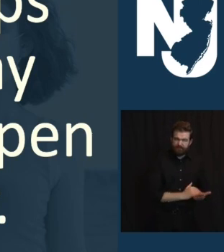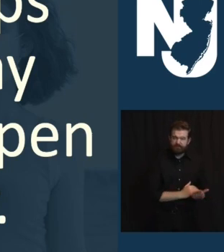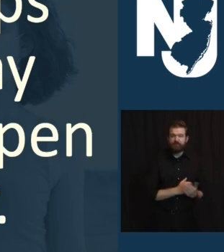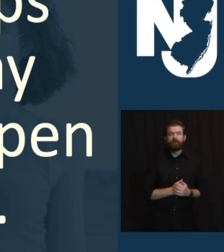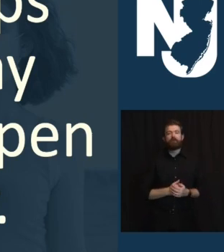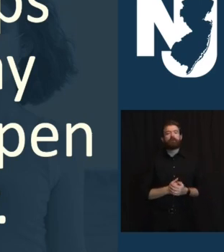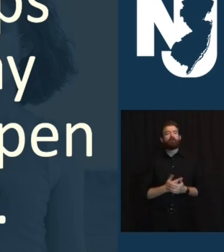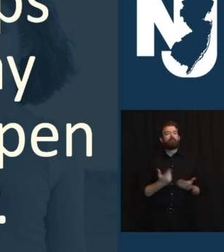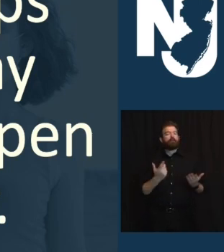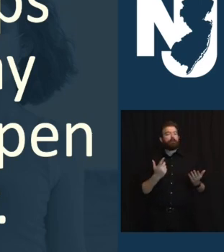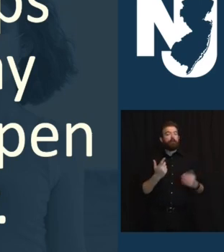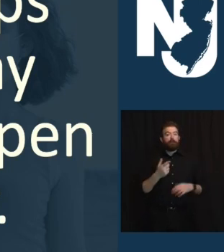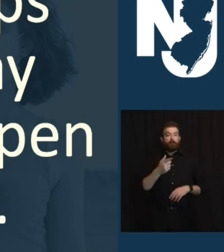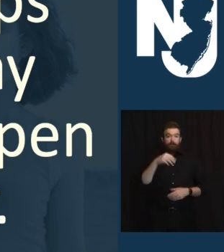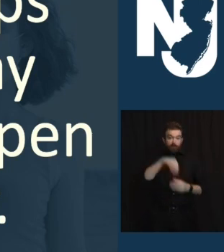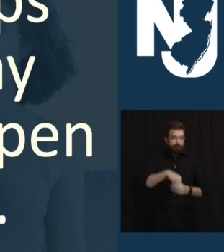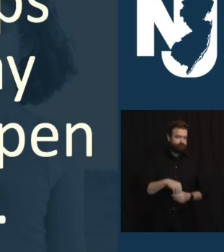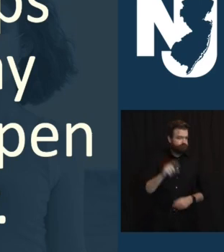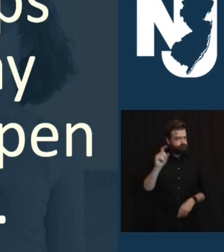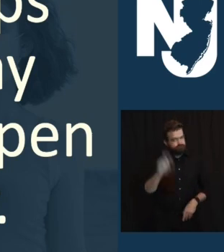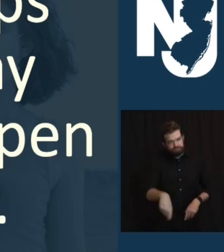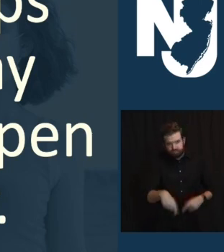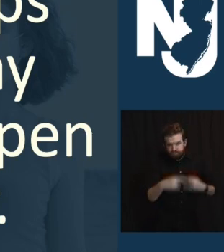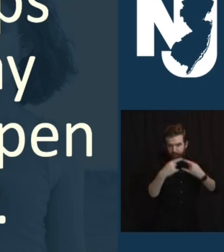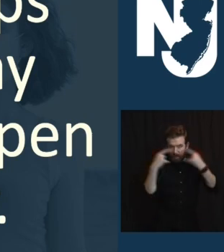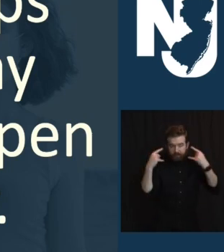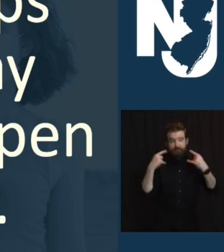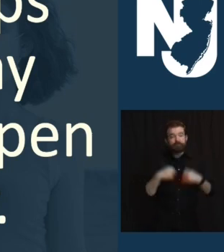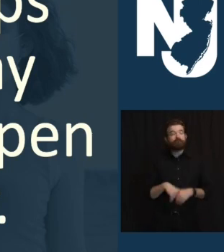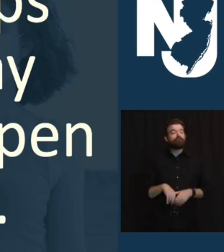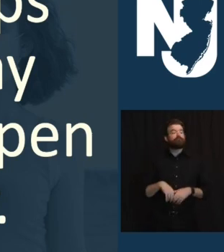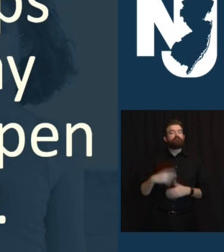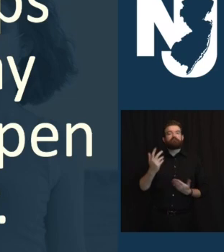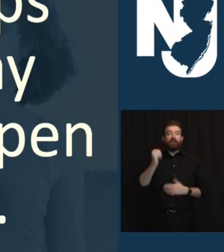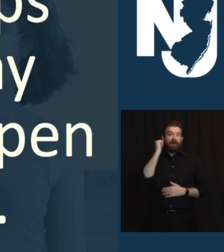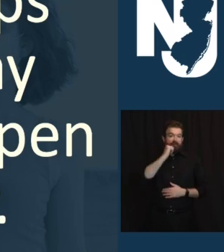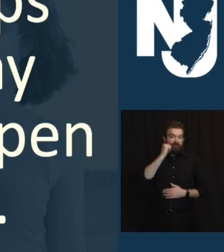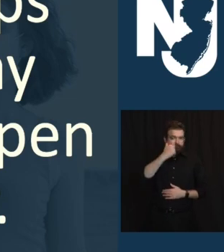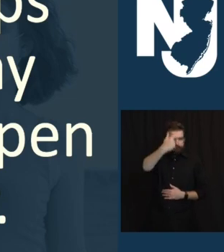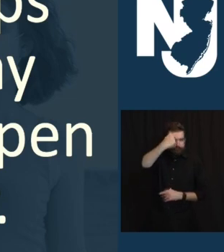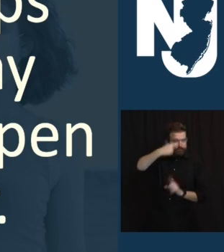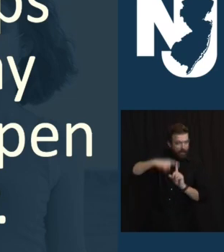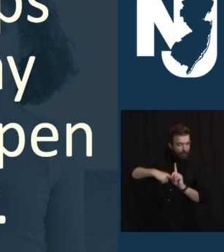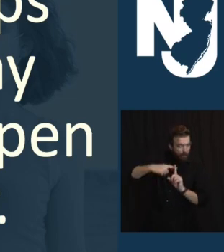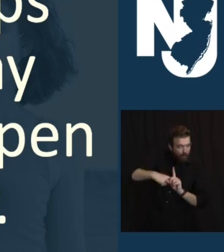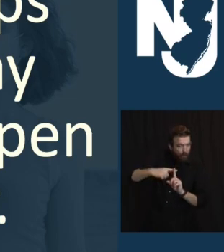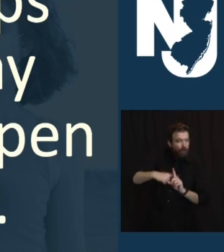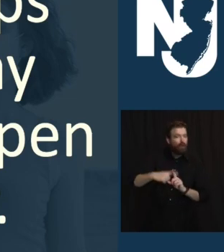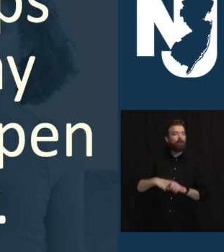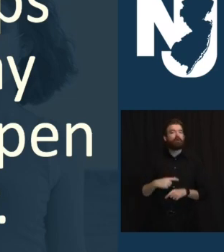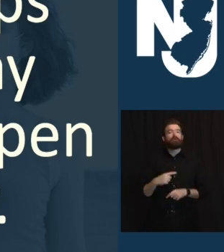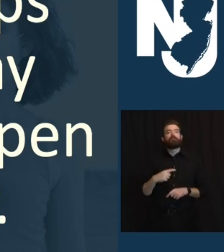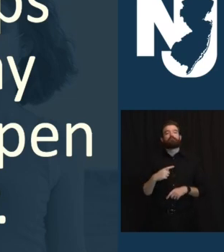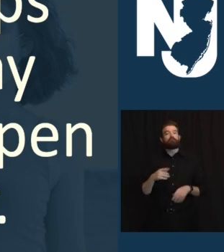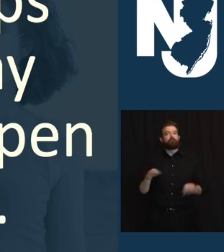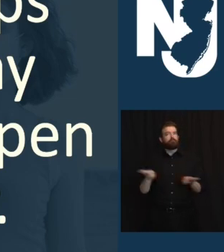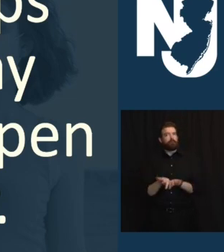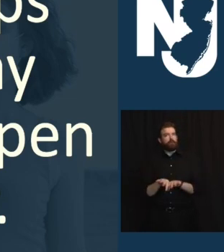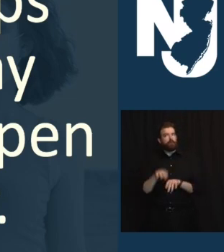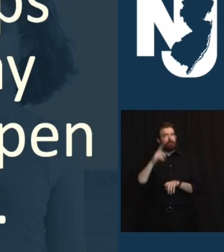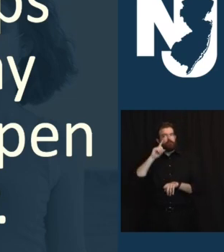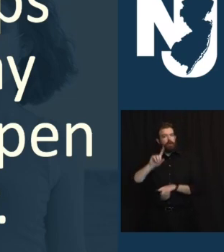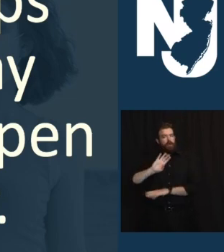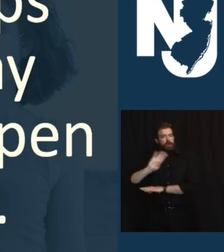health screenings. And these screenings will be especially important for kids at overnight camps. The guidance also